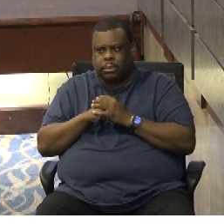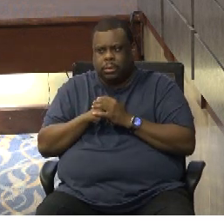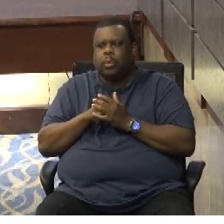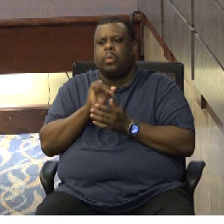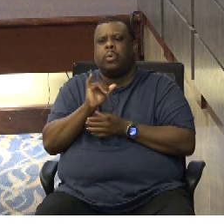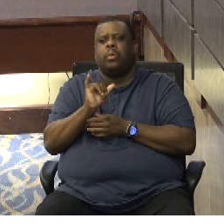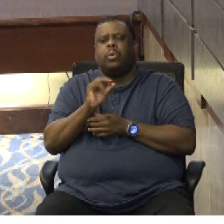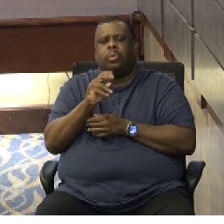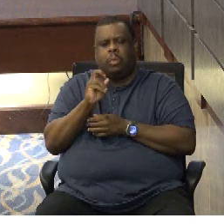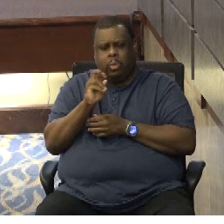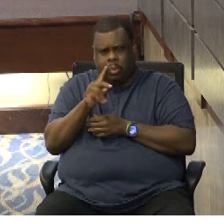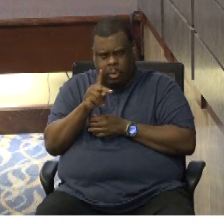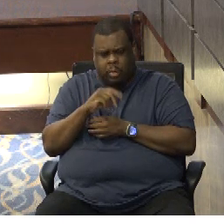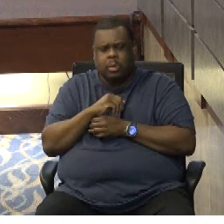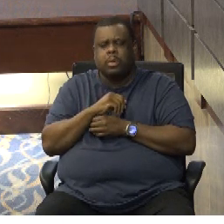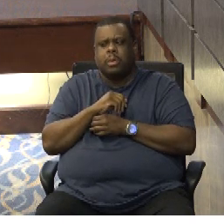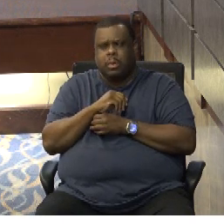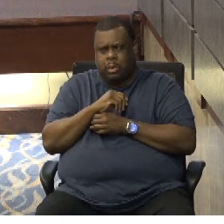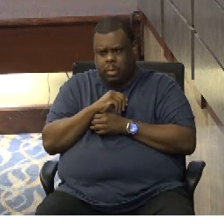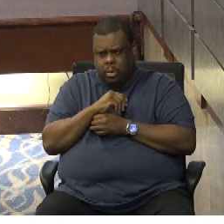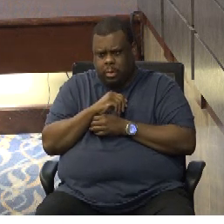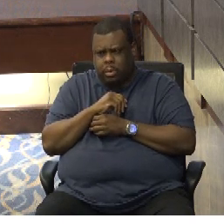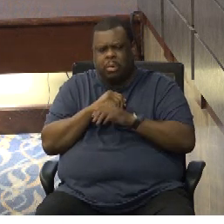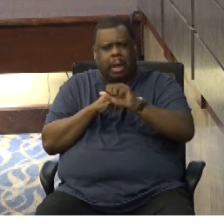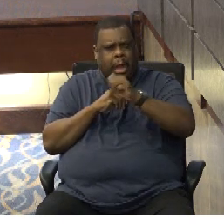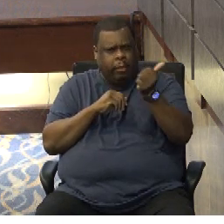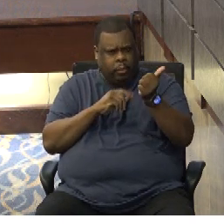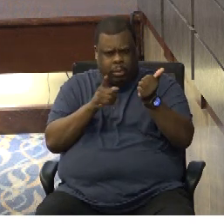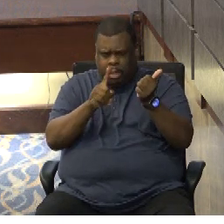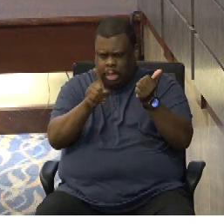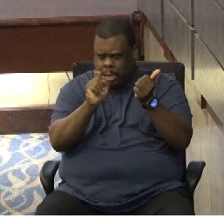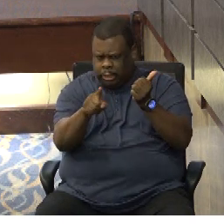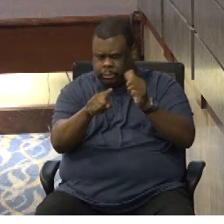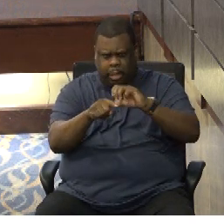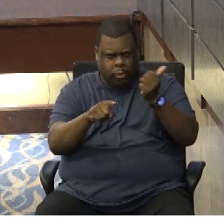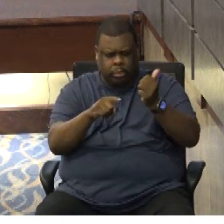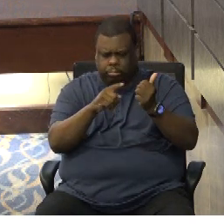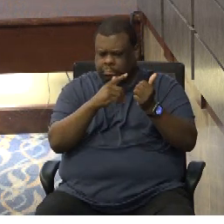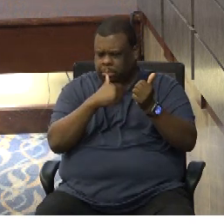Okay, and there's another one,